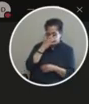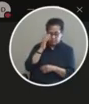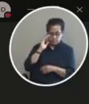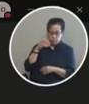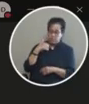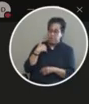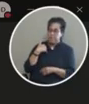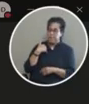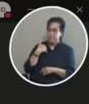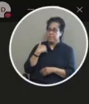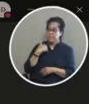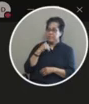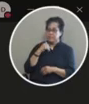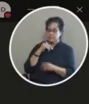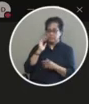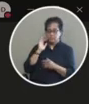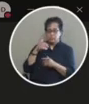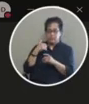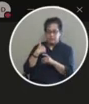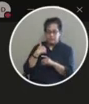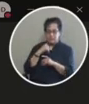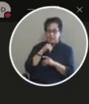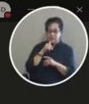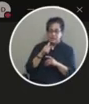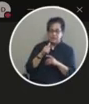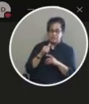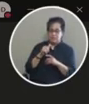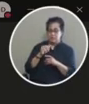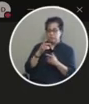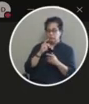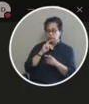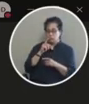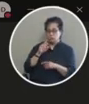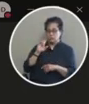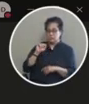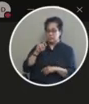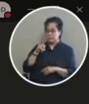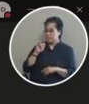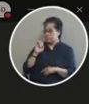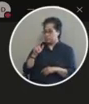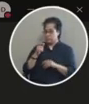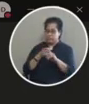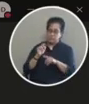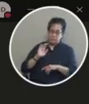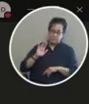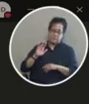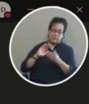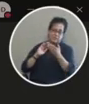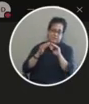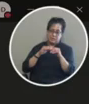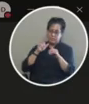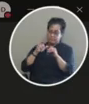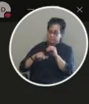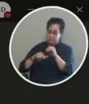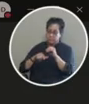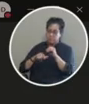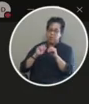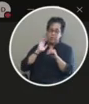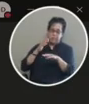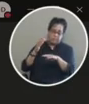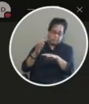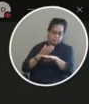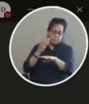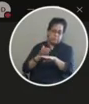bring, not take, sorely needed capital from your city. It will revive